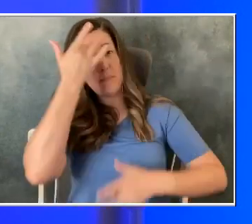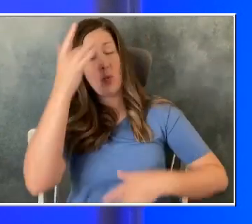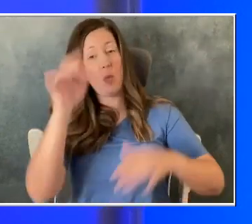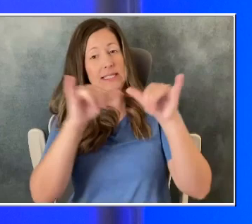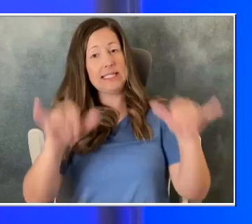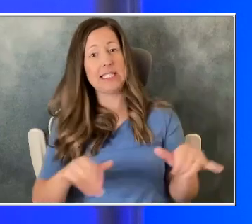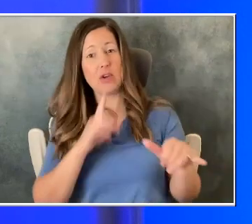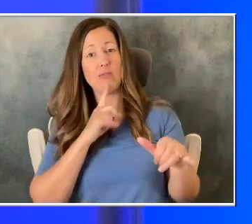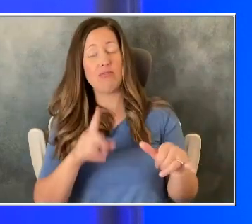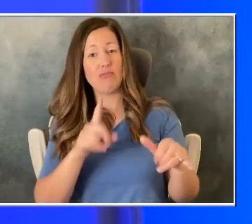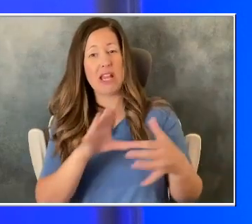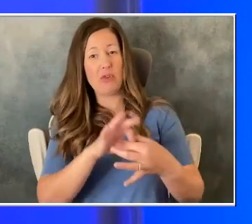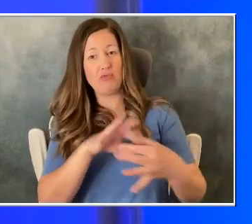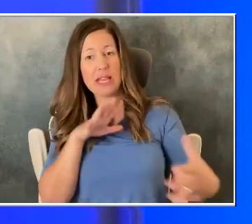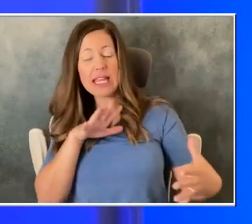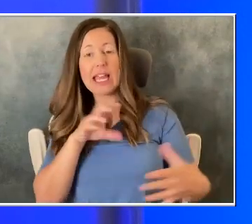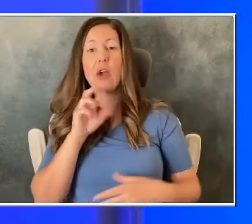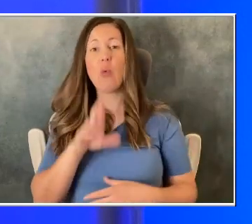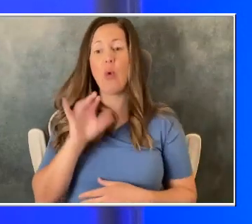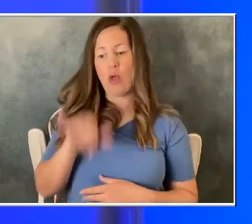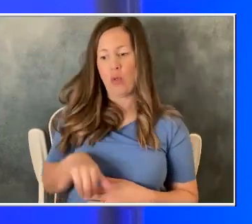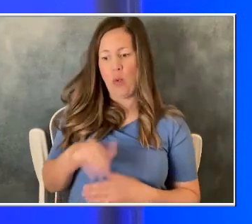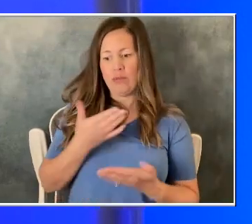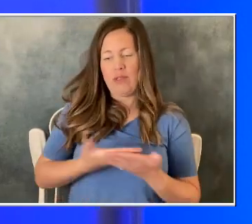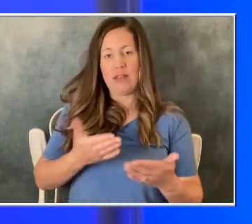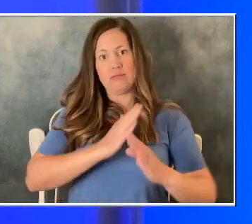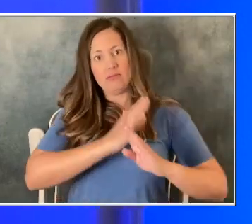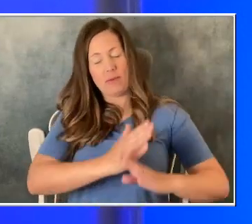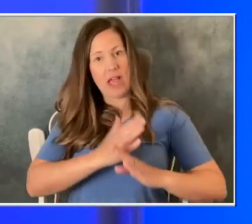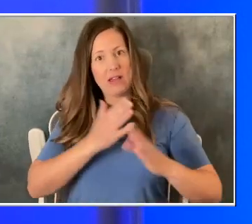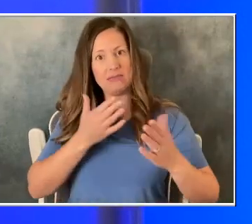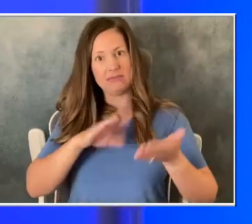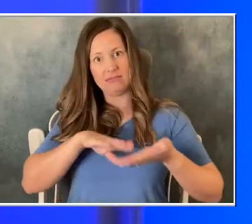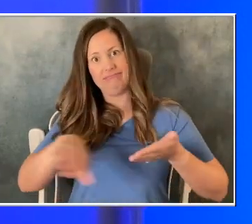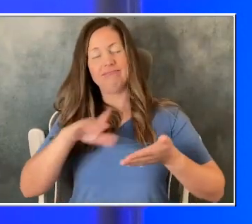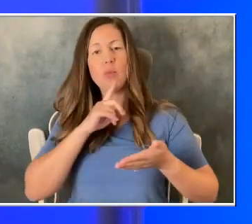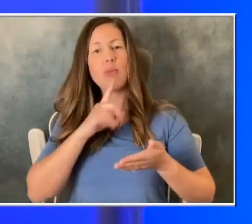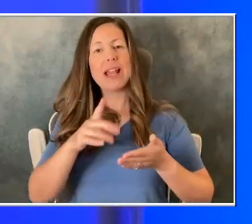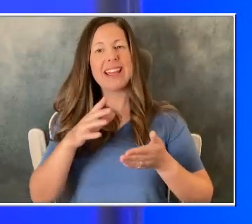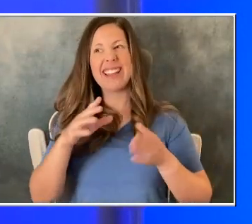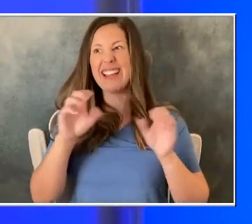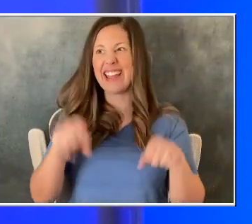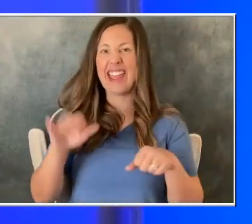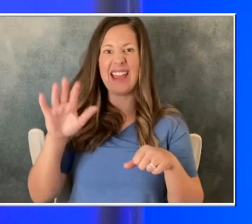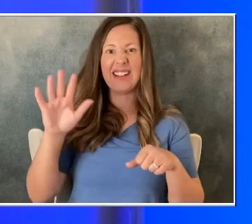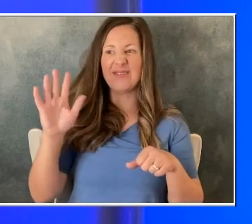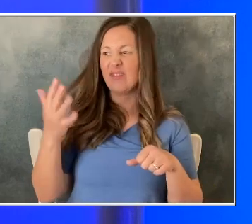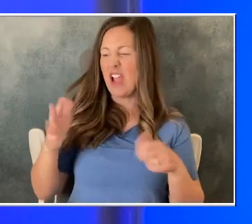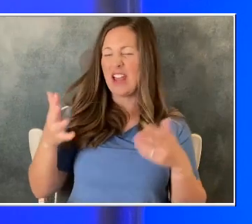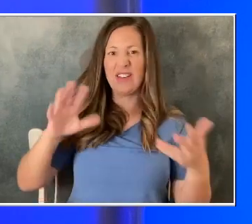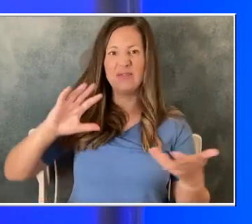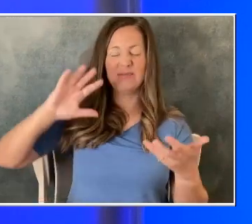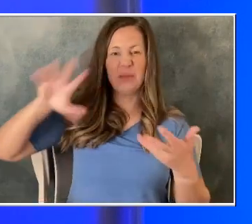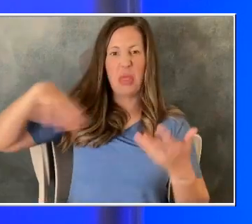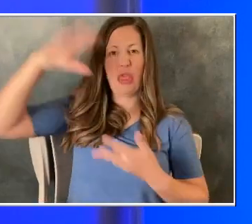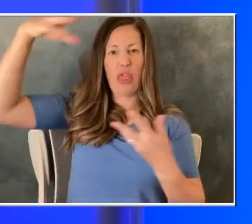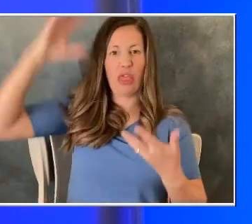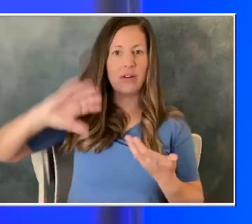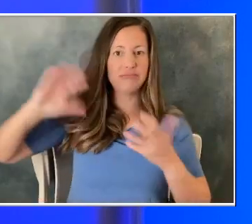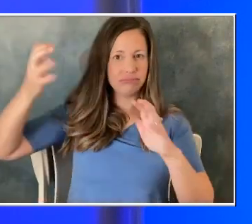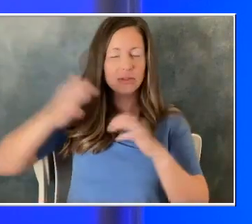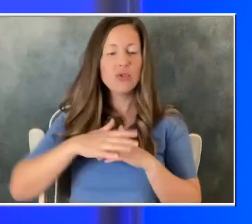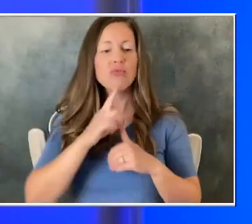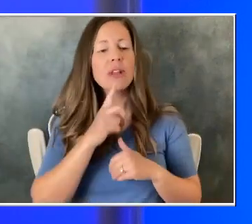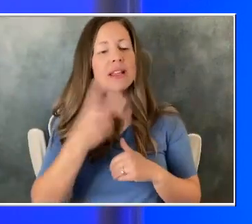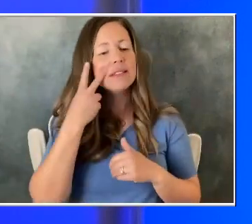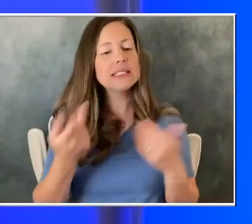the stop signs are released, and the immune system can sort of go a little wild, we see that happening as well, and we see that happening more frequently in